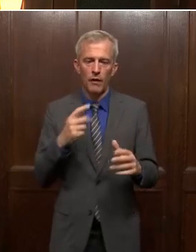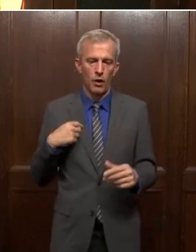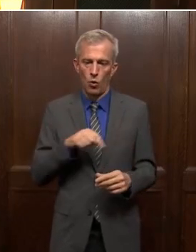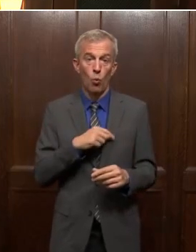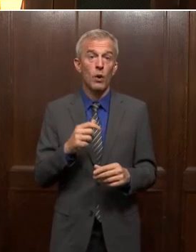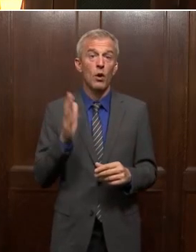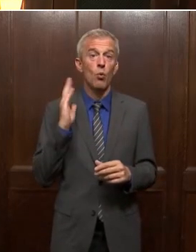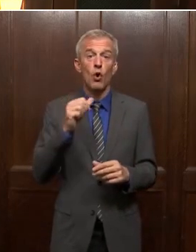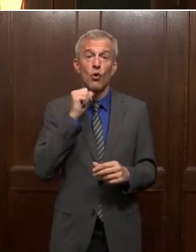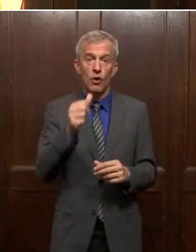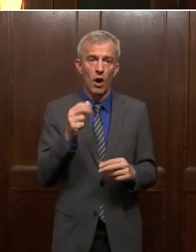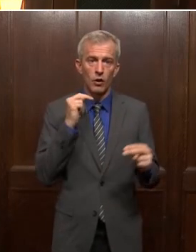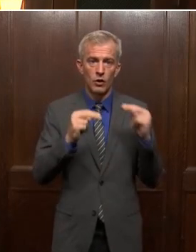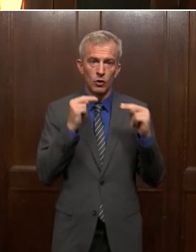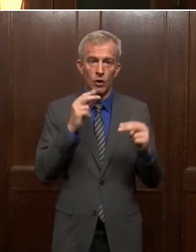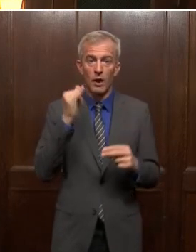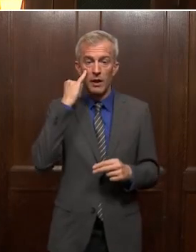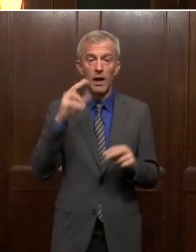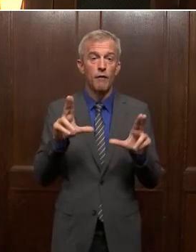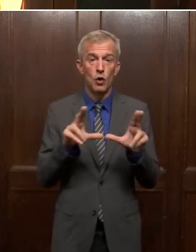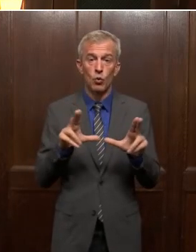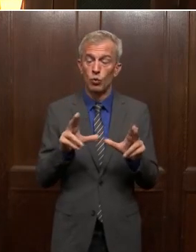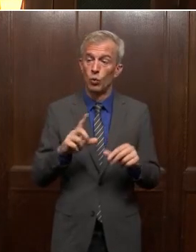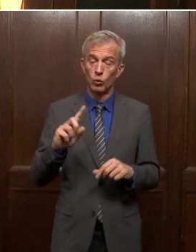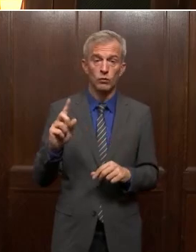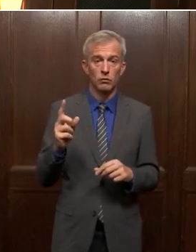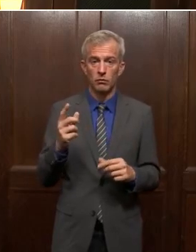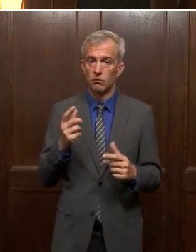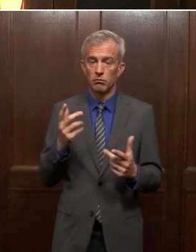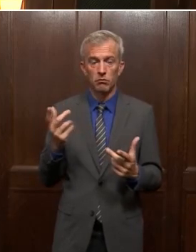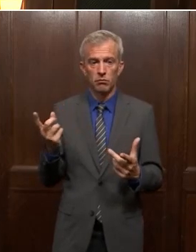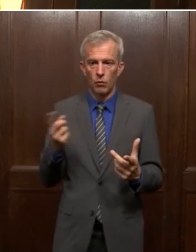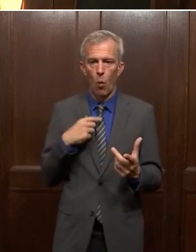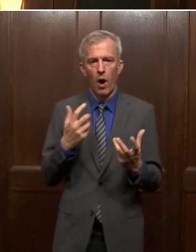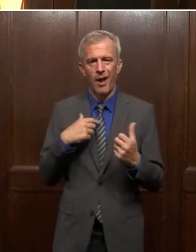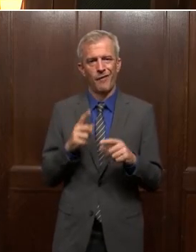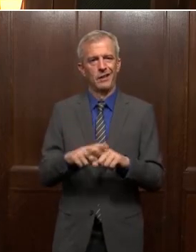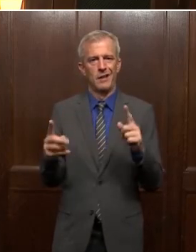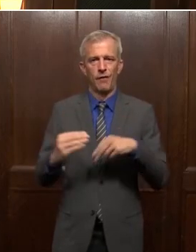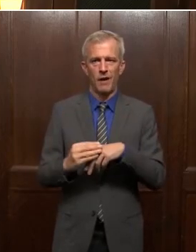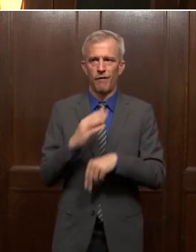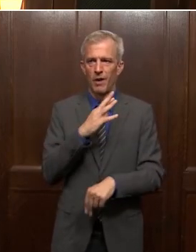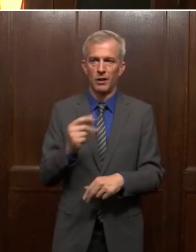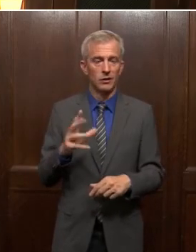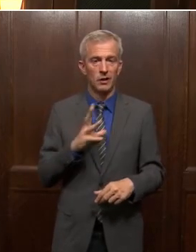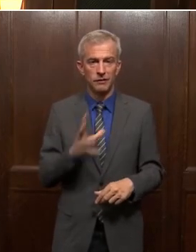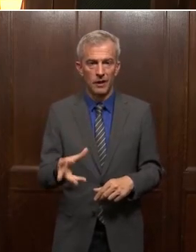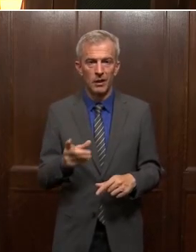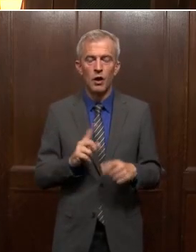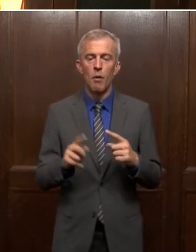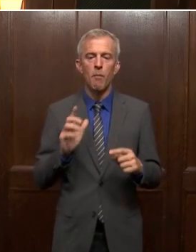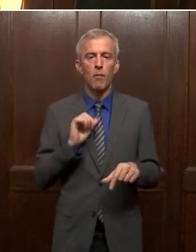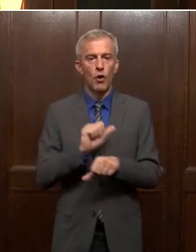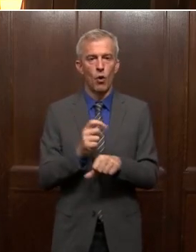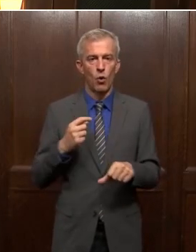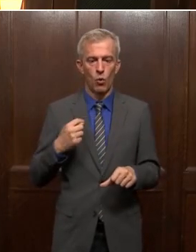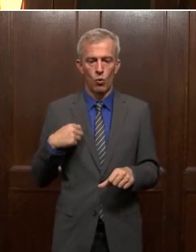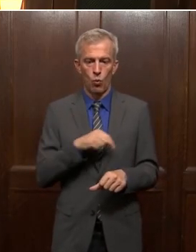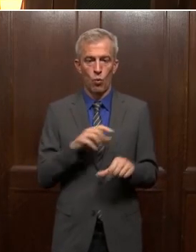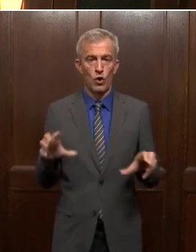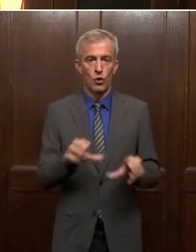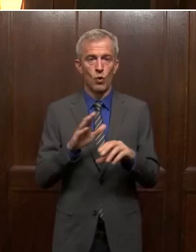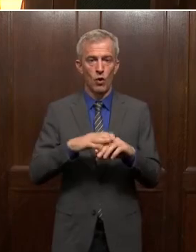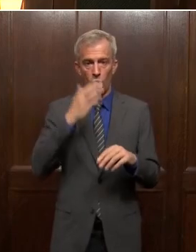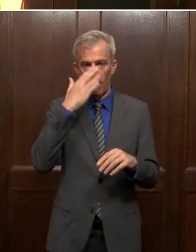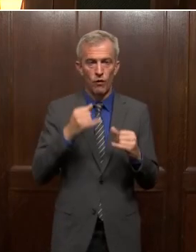to us and say, hey, we'd rather do this than that, we are absolutely open. But you know, the heroic work that's being done by our city workforce on the front lines, we